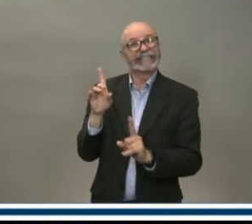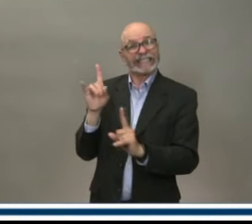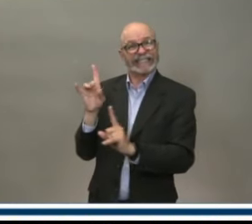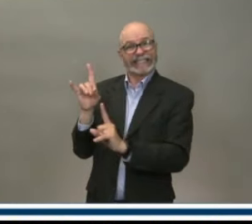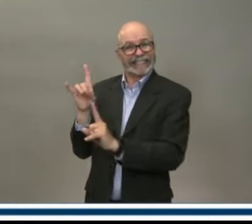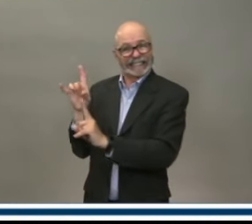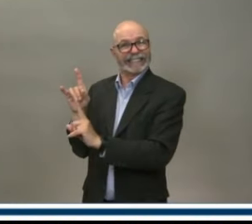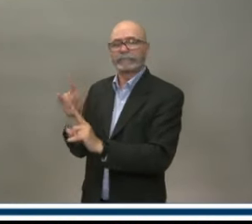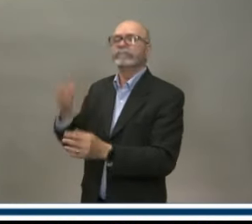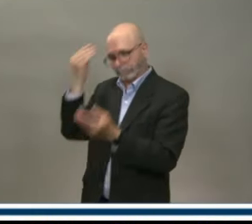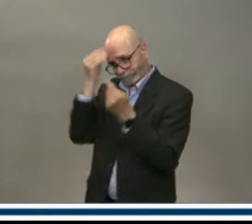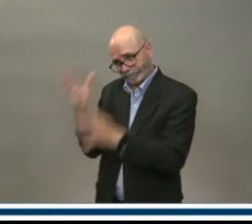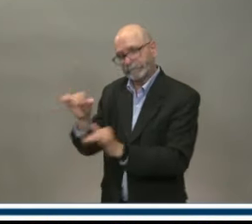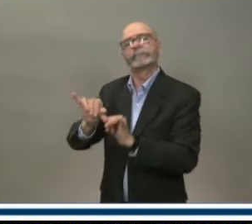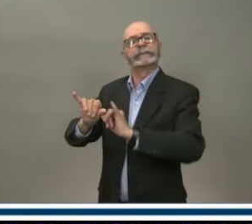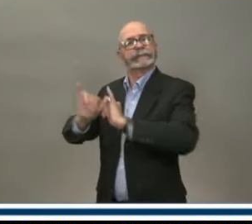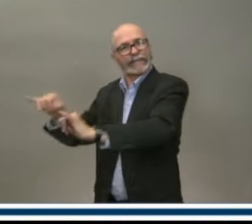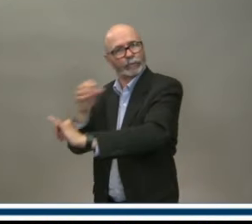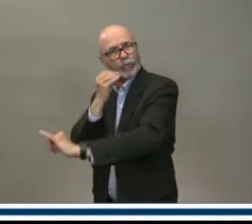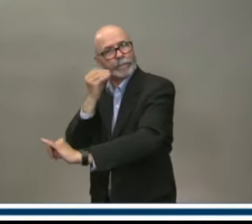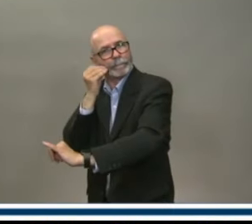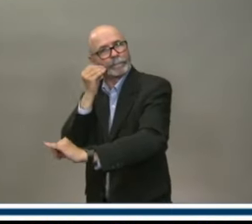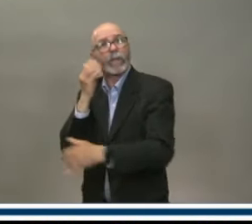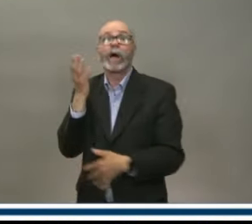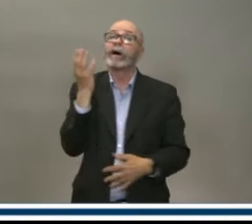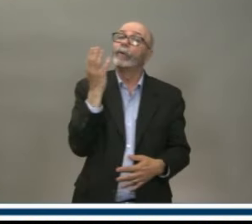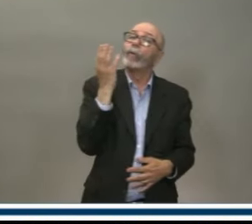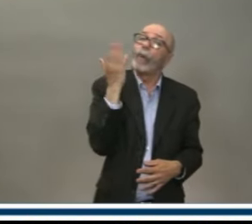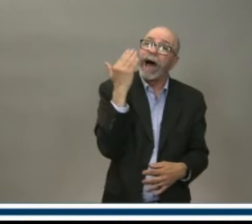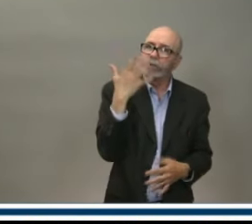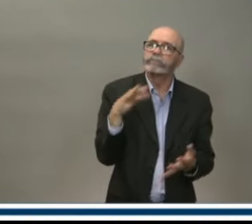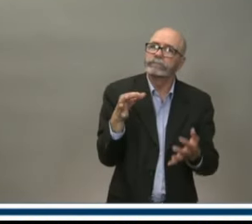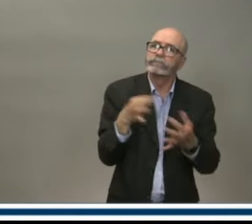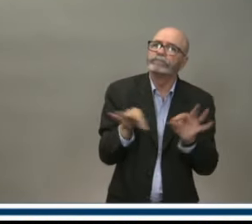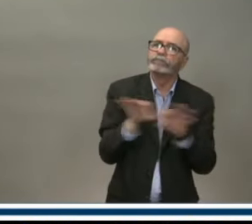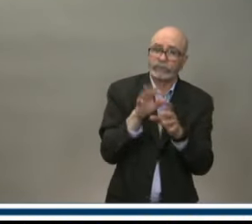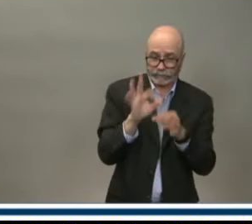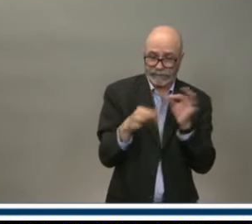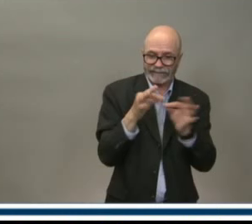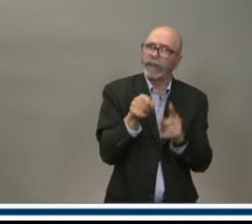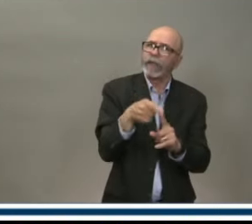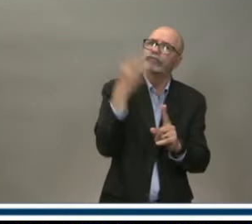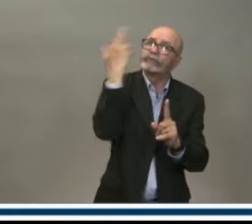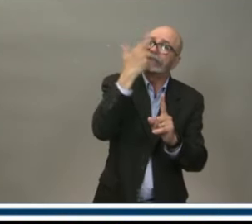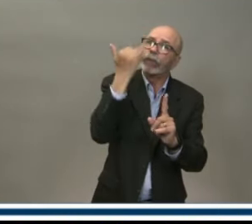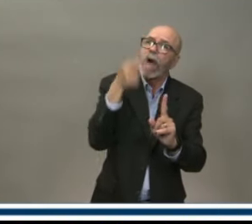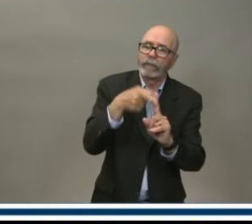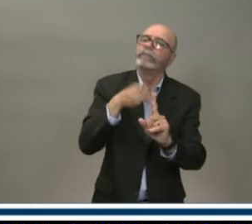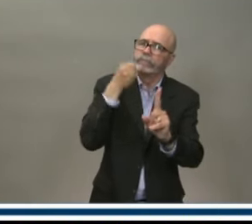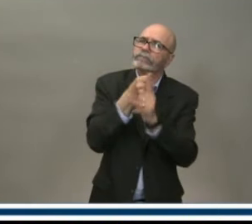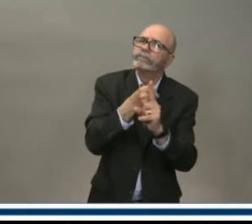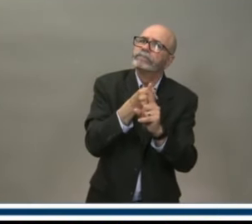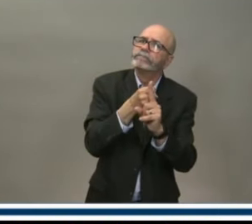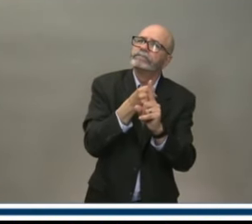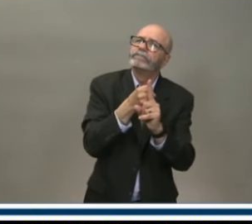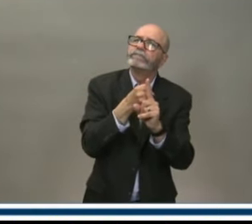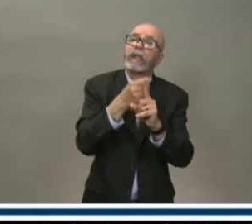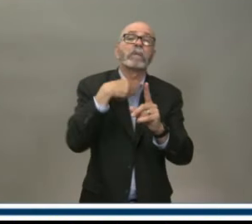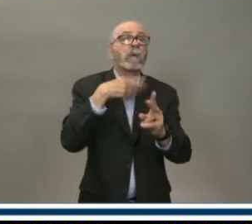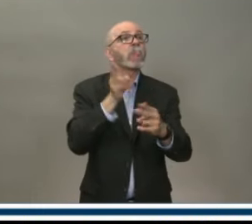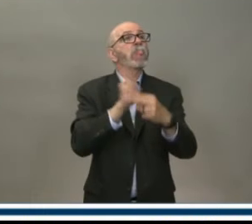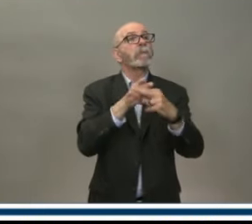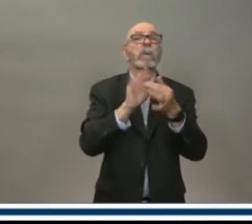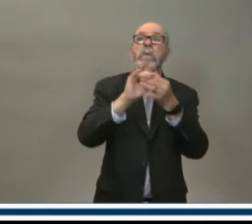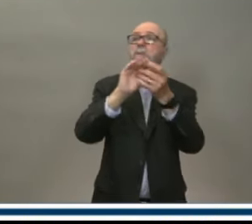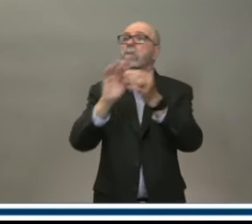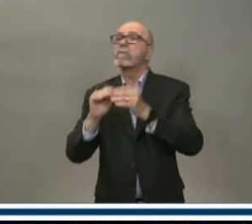that all hinges on having rapid access to testing, so people can know we can know who's positive and not, and put all the public health measures around